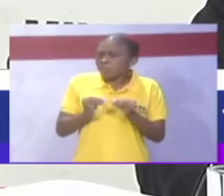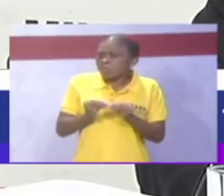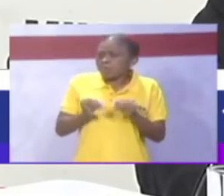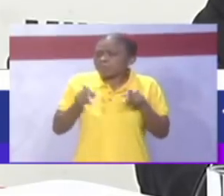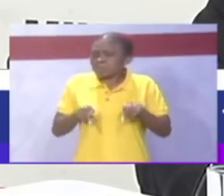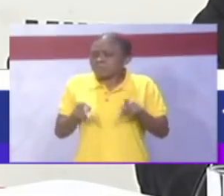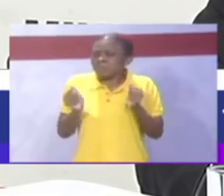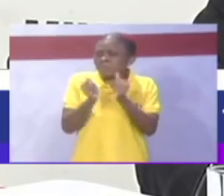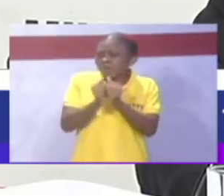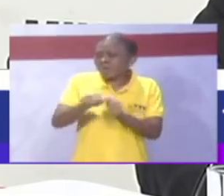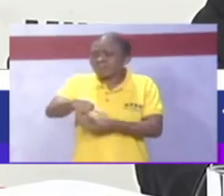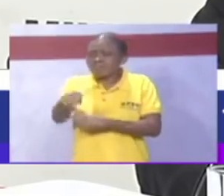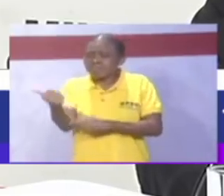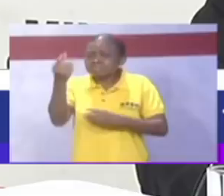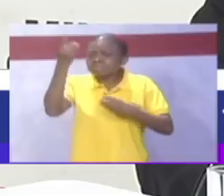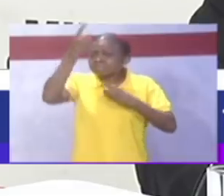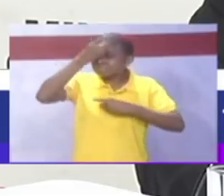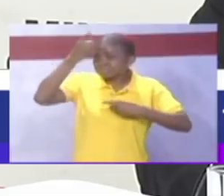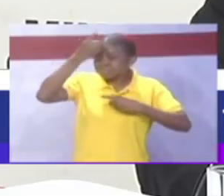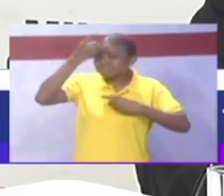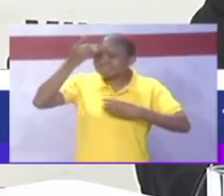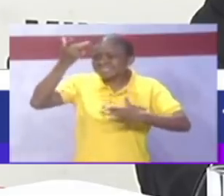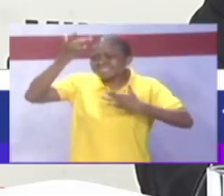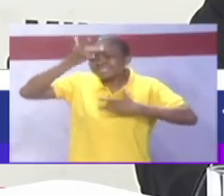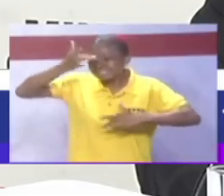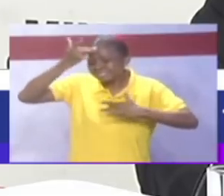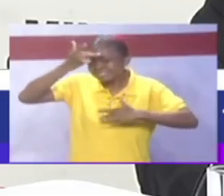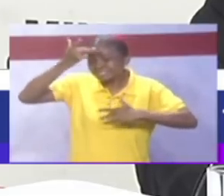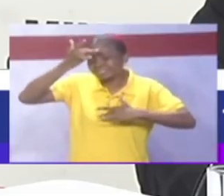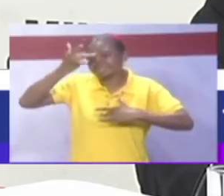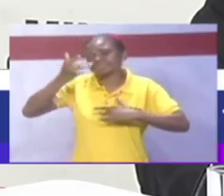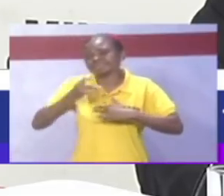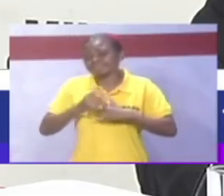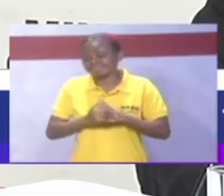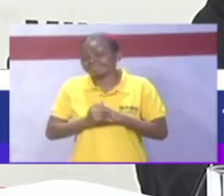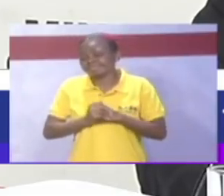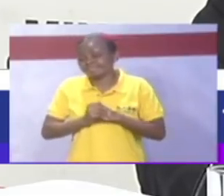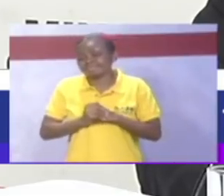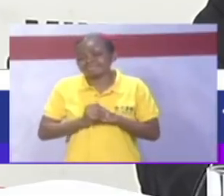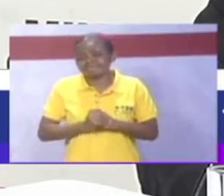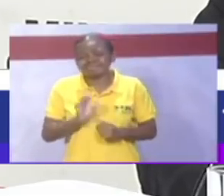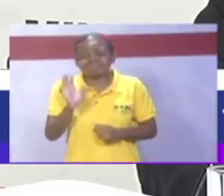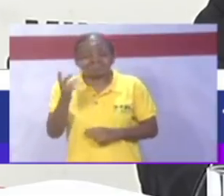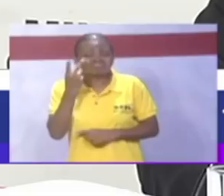diabetes, hypertension, etc. And this has been a factor that we've been looking at from long before in terms